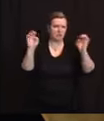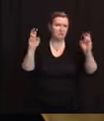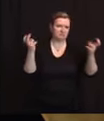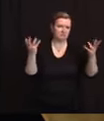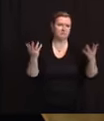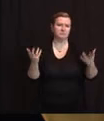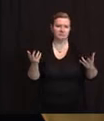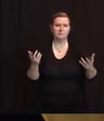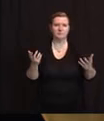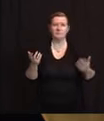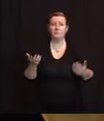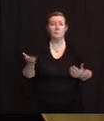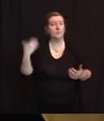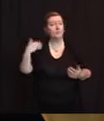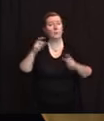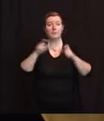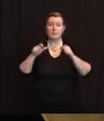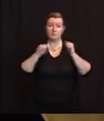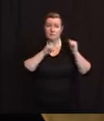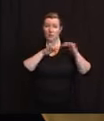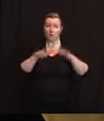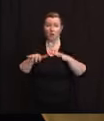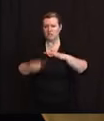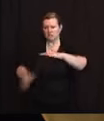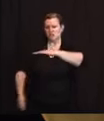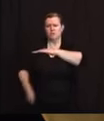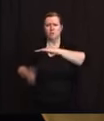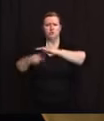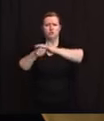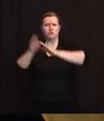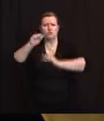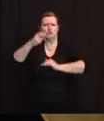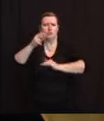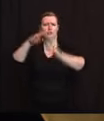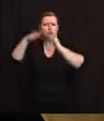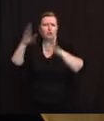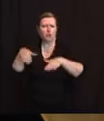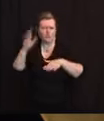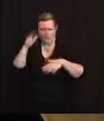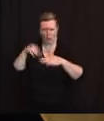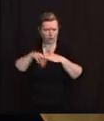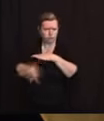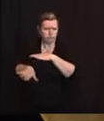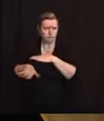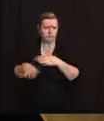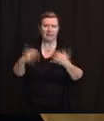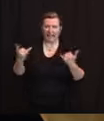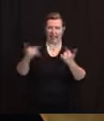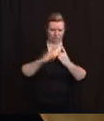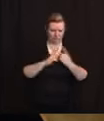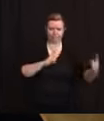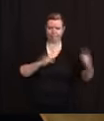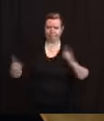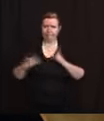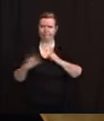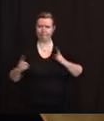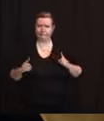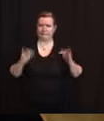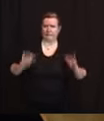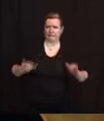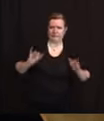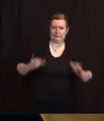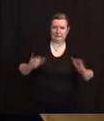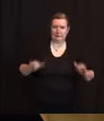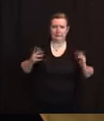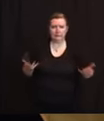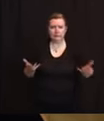social distancing and hygiene in mind, when you think about mass care and sheltering of upwards of maybe hundreds of people,